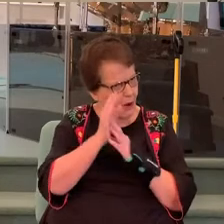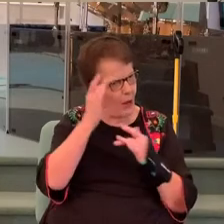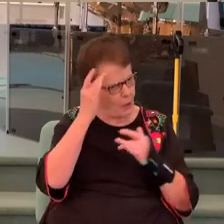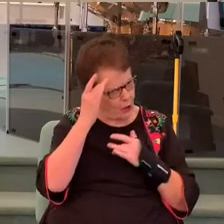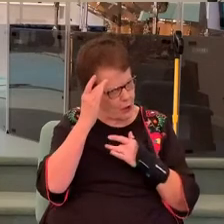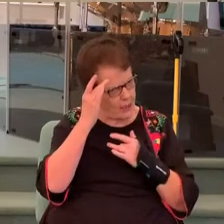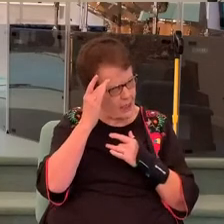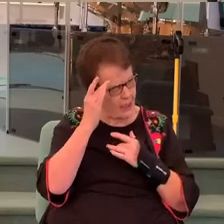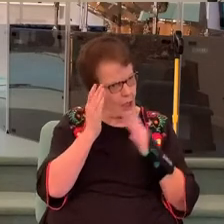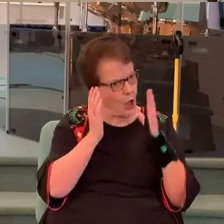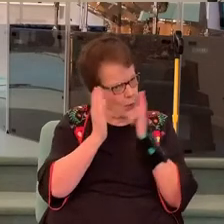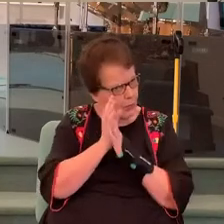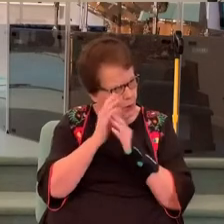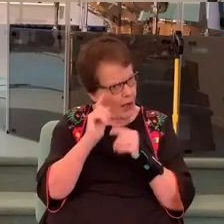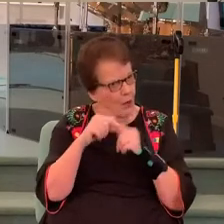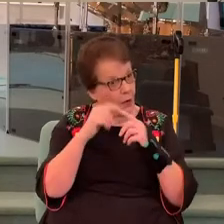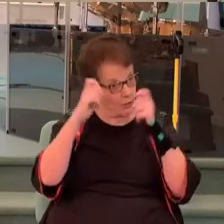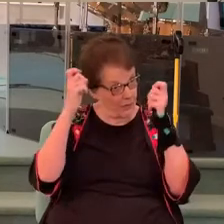sick.